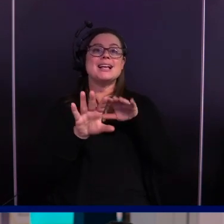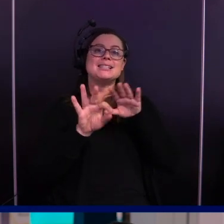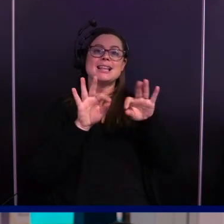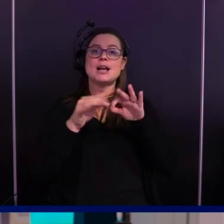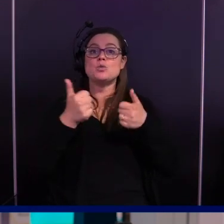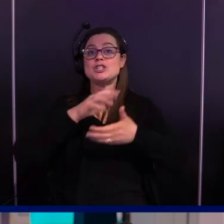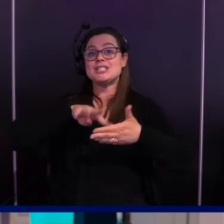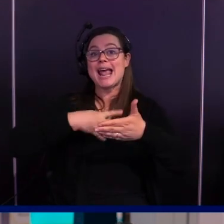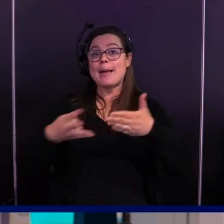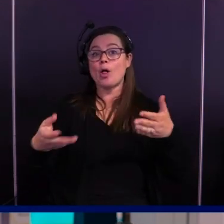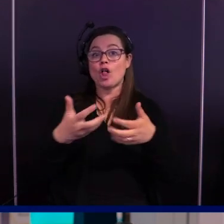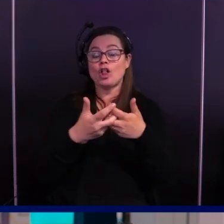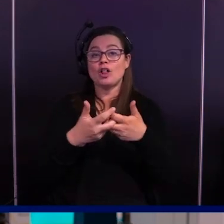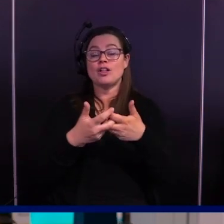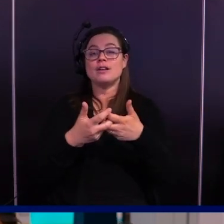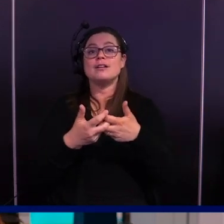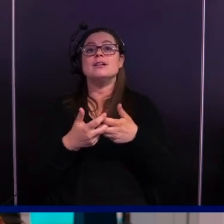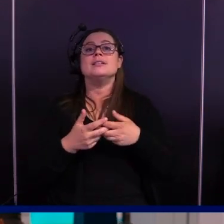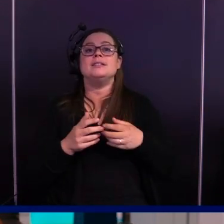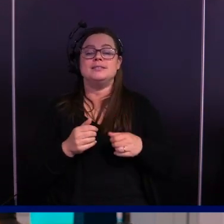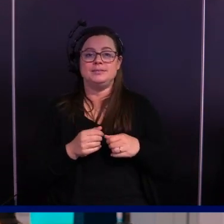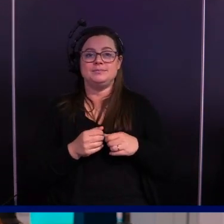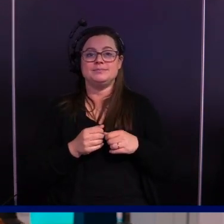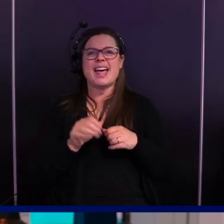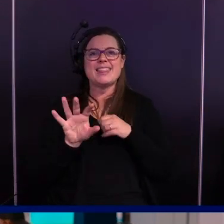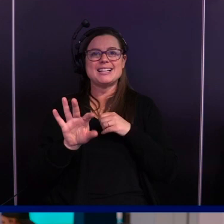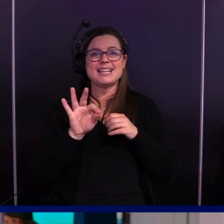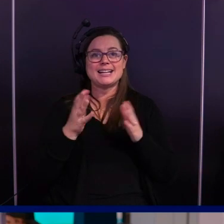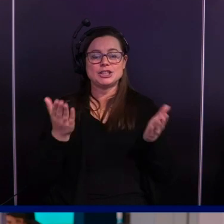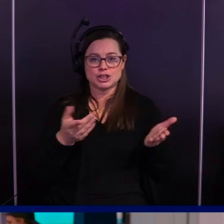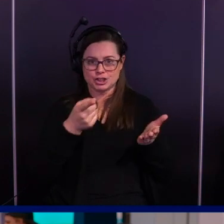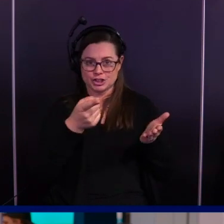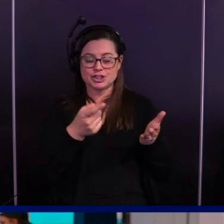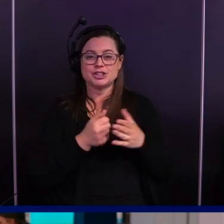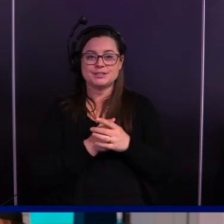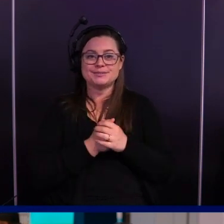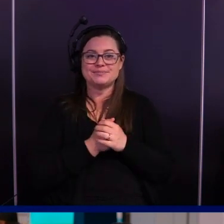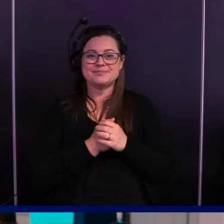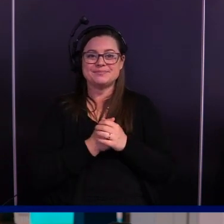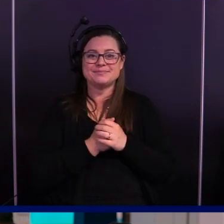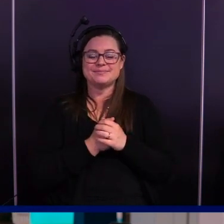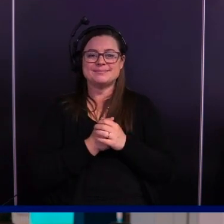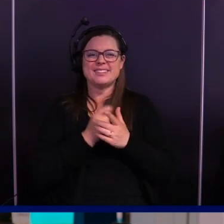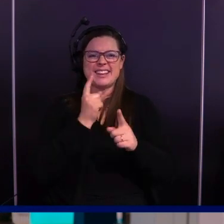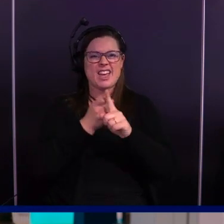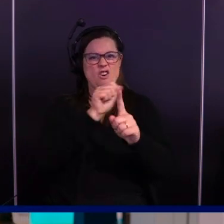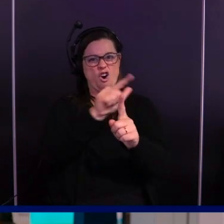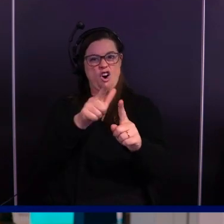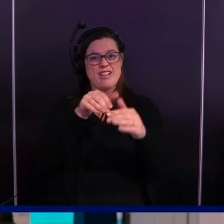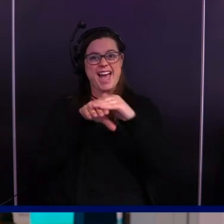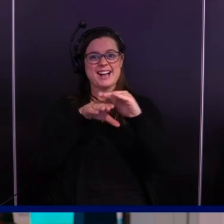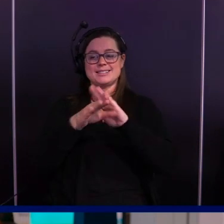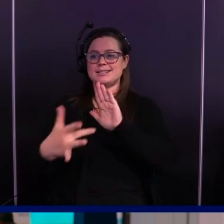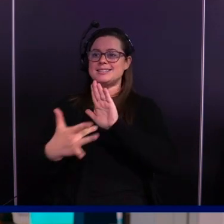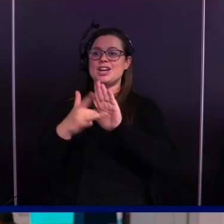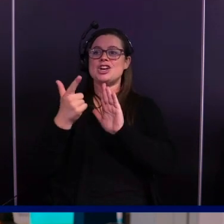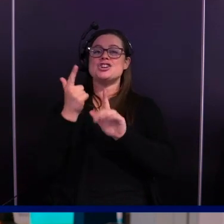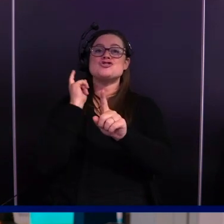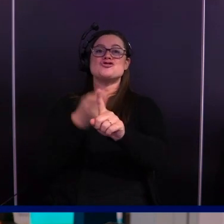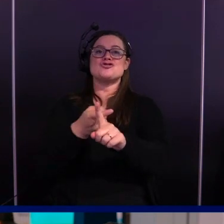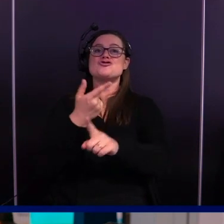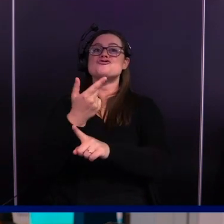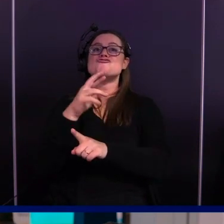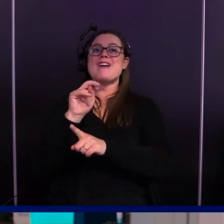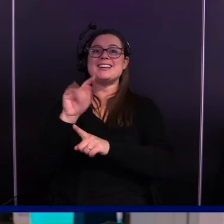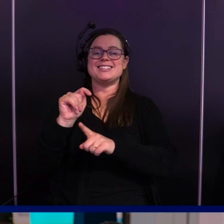table it is. And then I select here. And I give alt access. And click on grant. So now I have